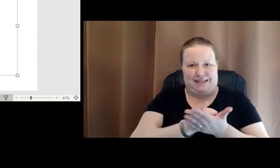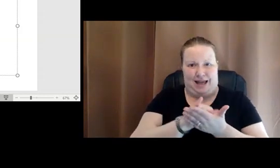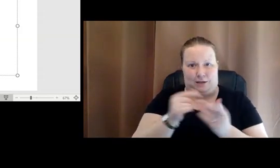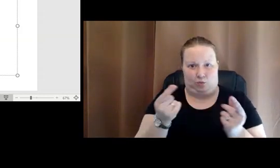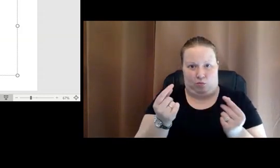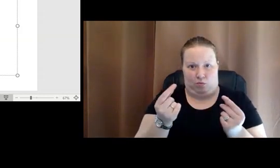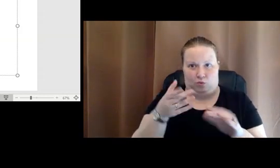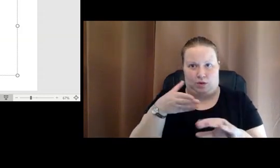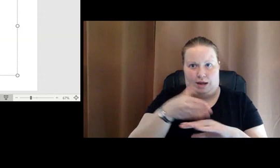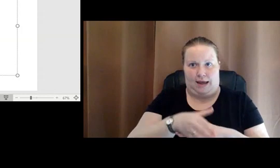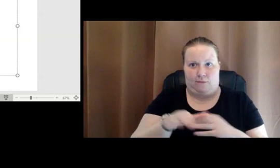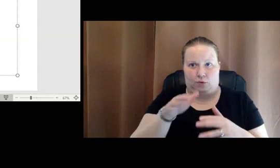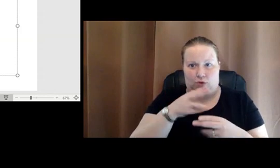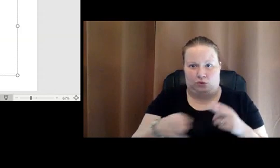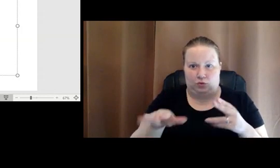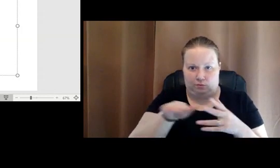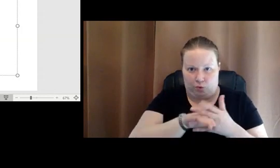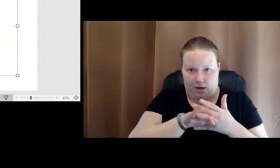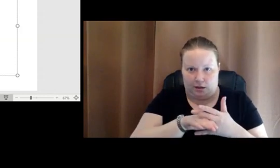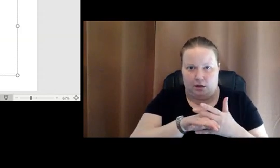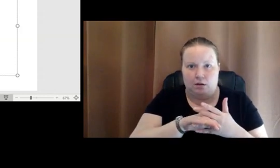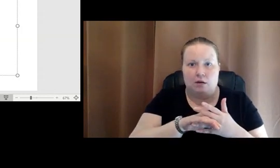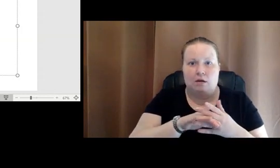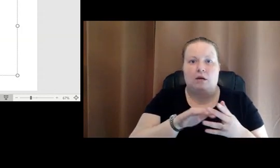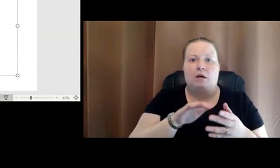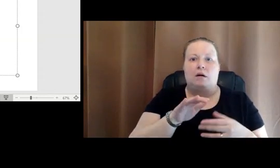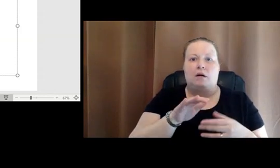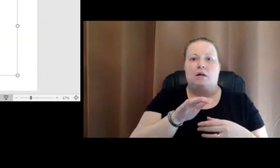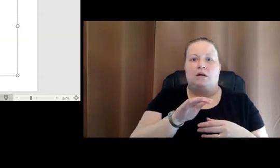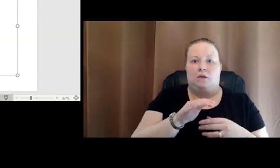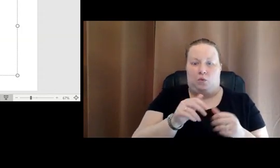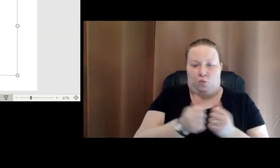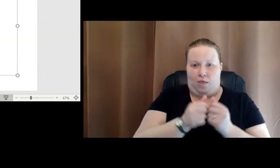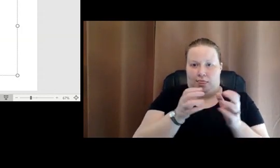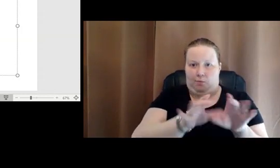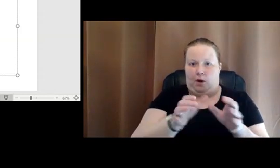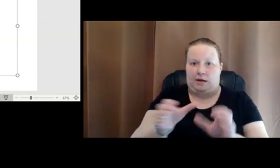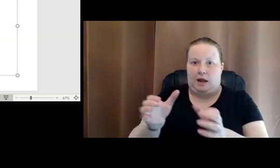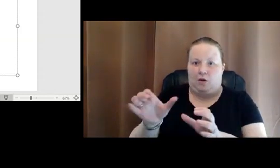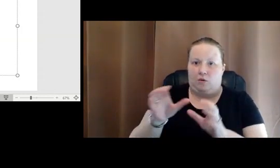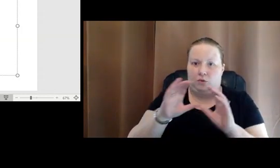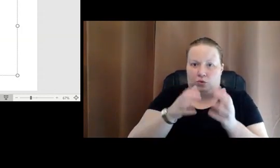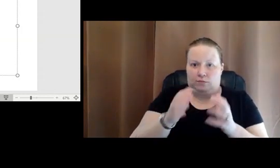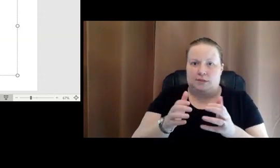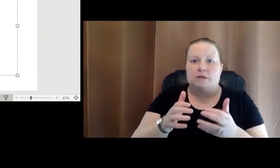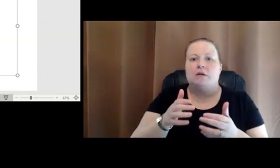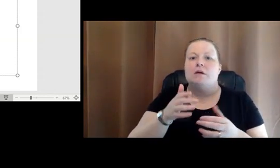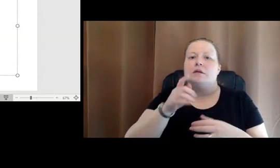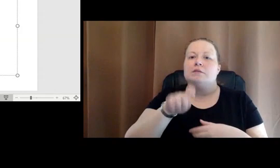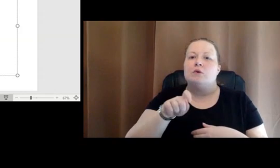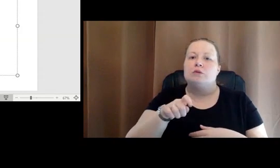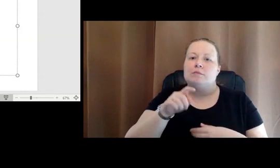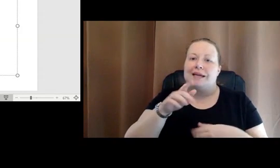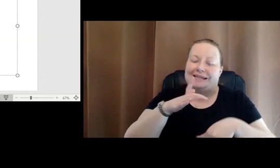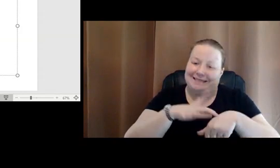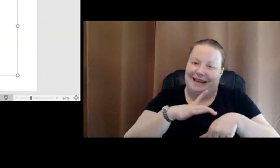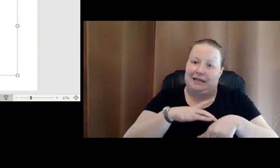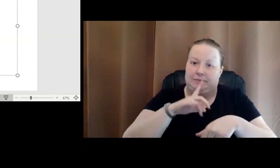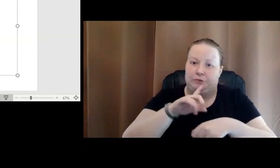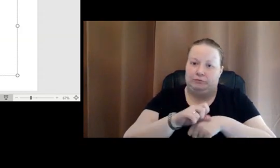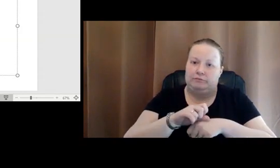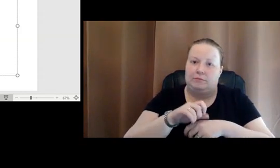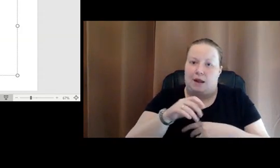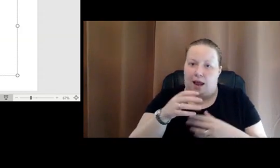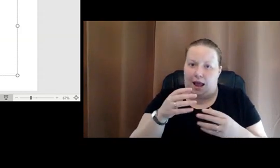to after our short little break on the break with the breakout groups, are meant to be a tangible outcome of this workshop,